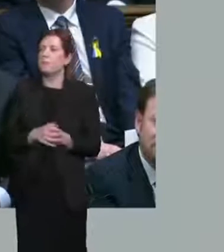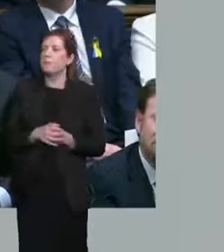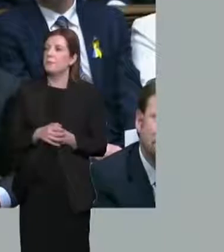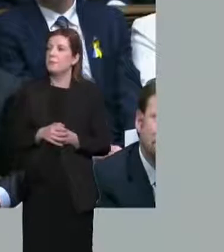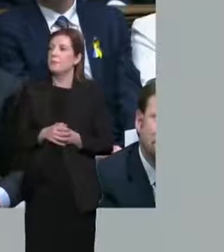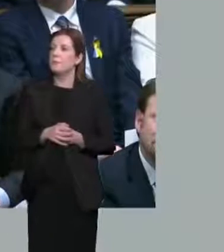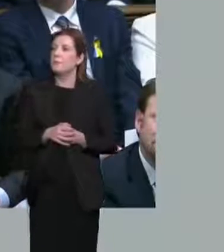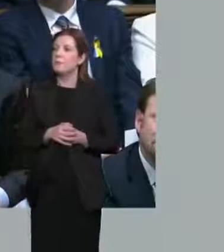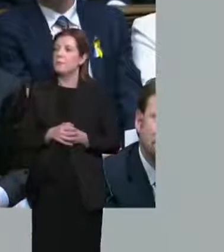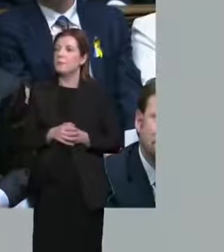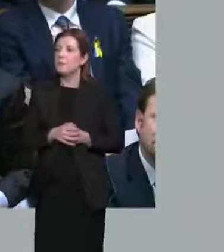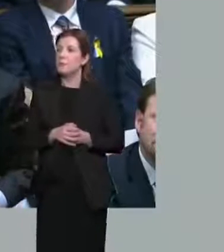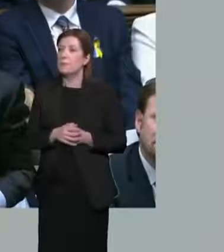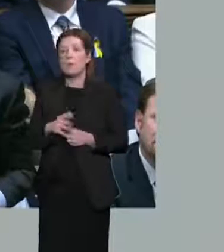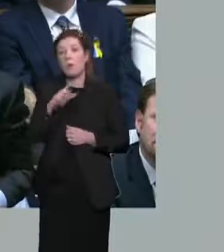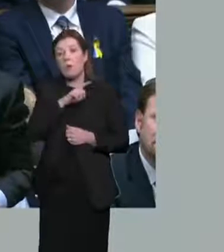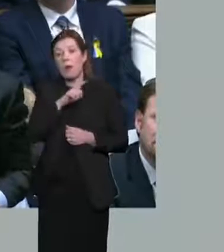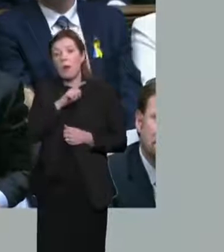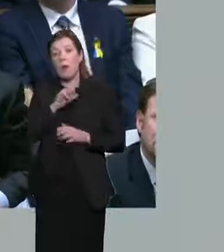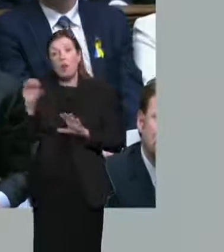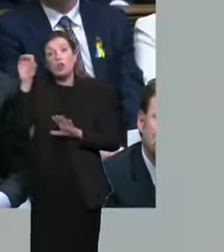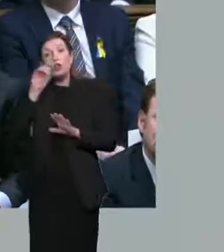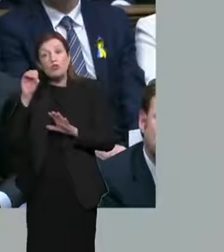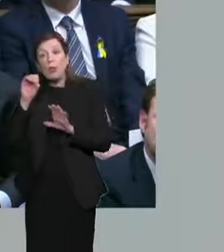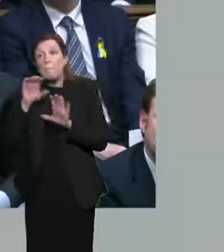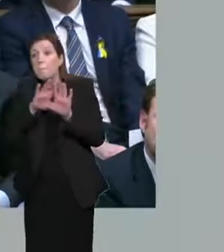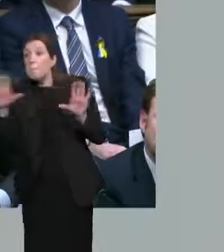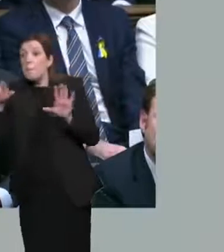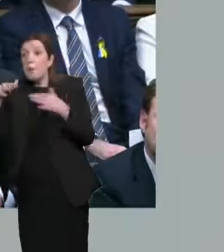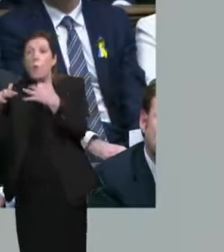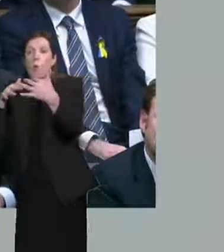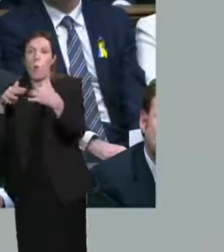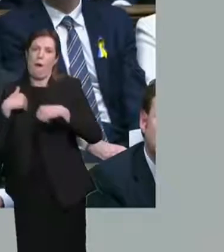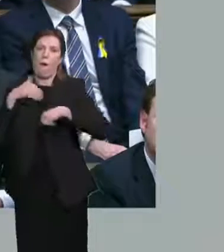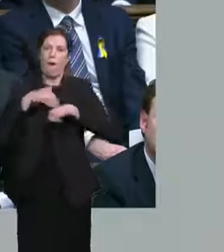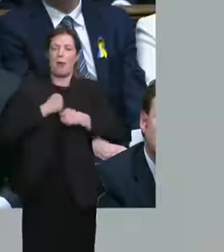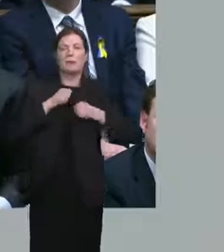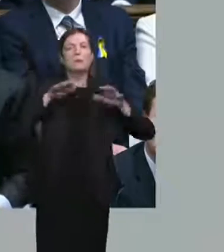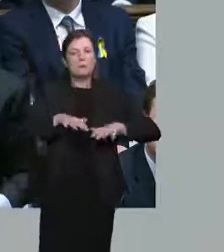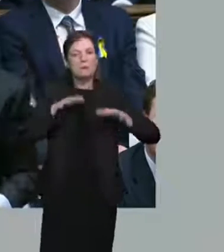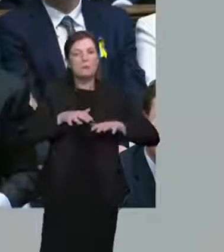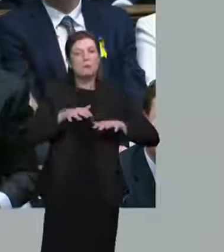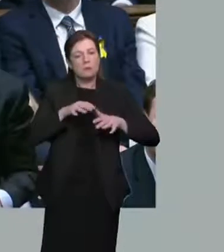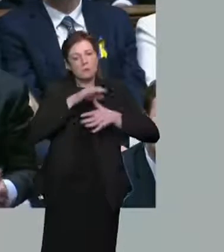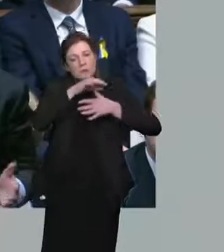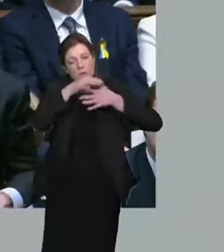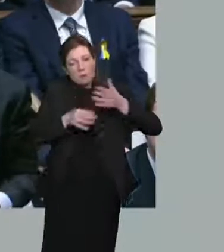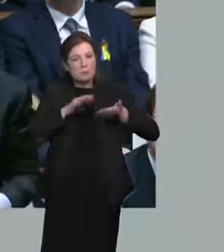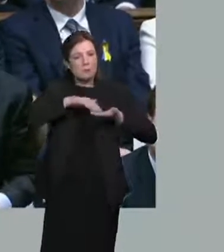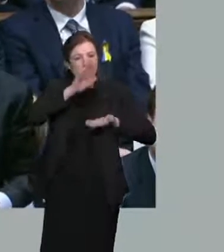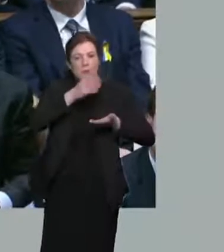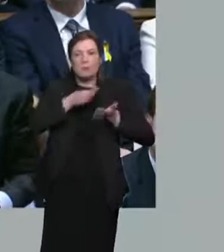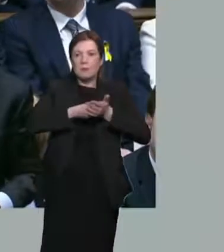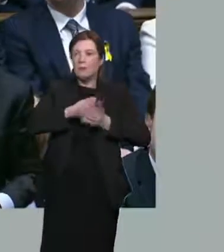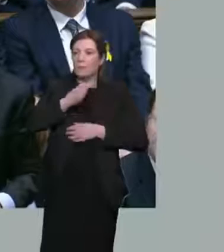challenging domestic outcomes, with higher energy costs, rising food prices, and effects on supplies and inflation and across the